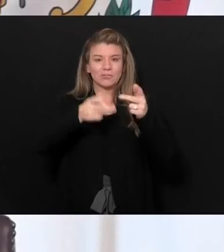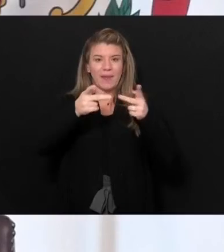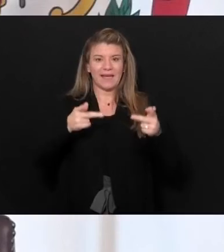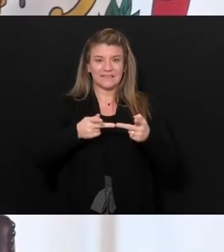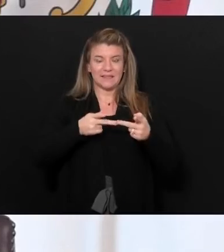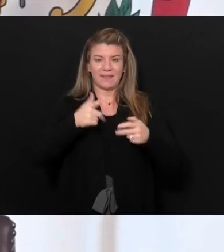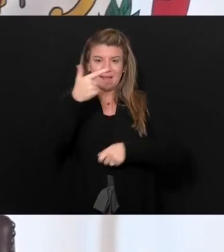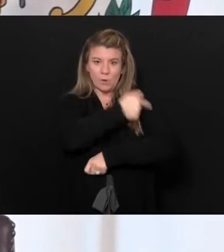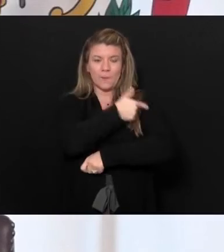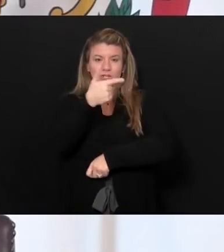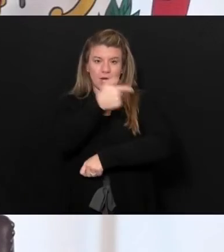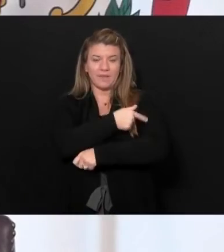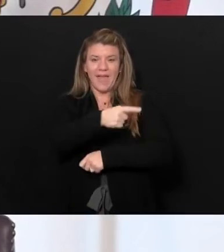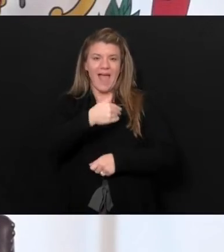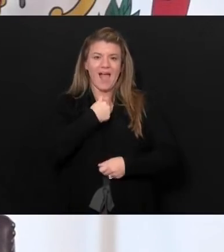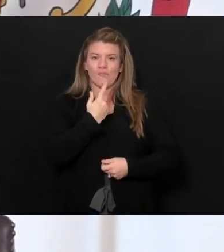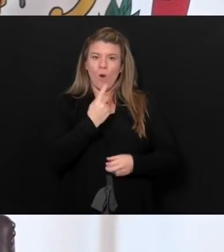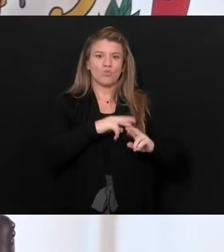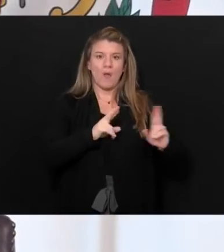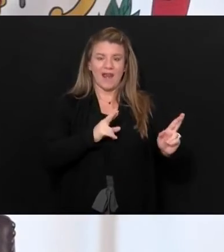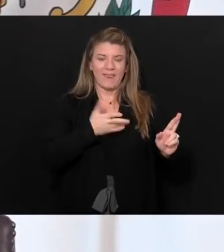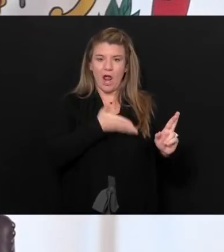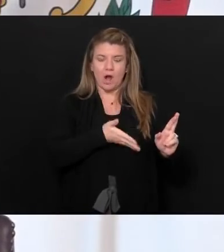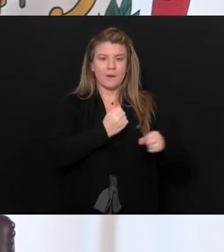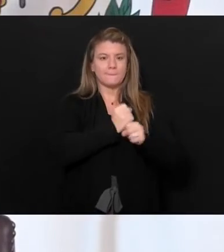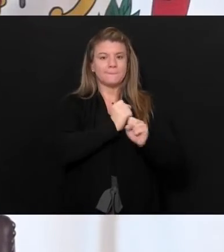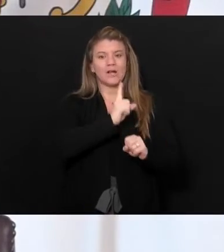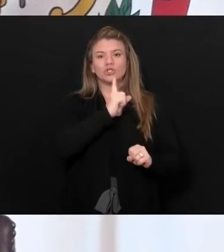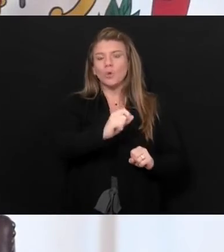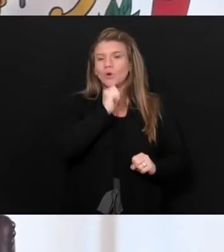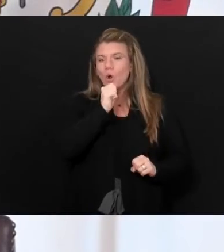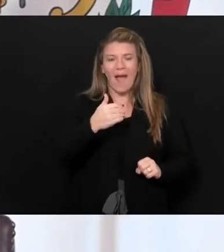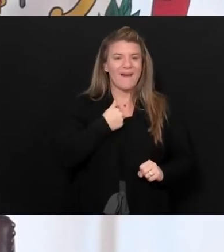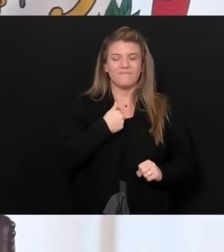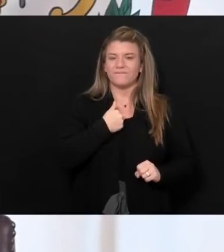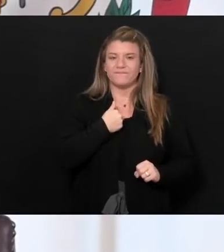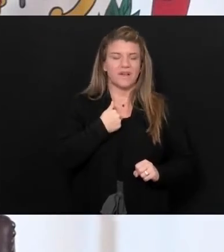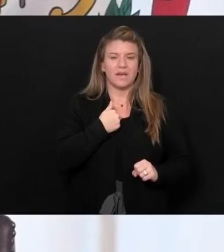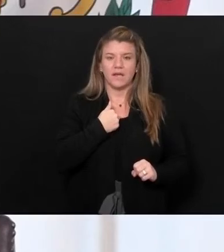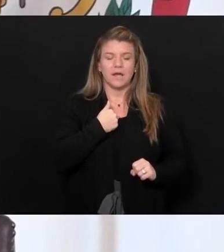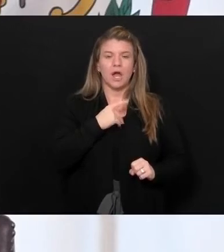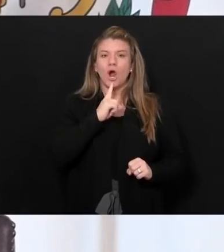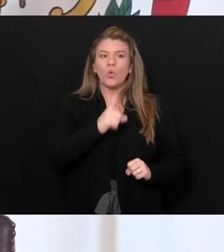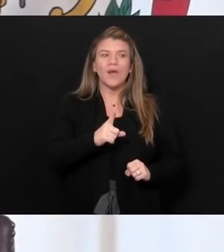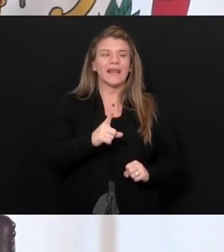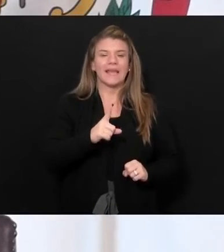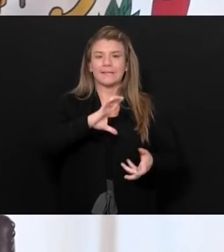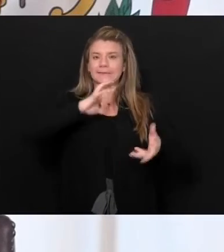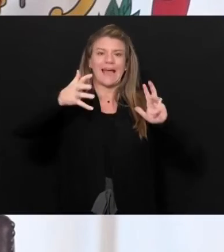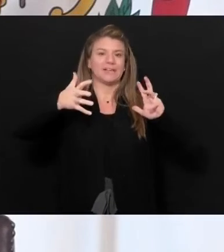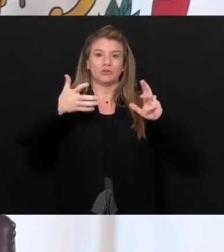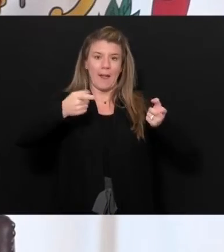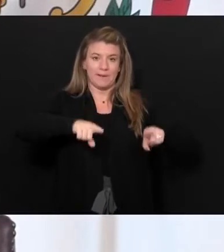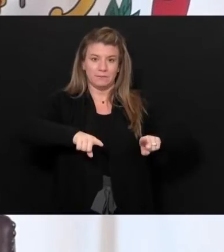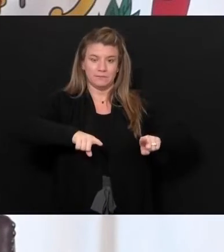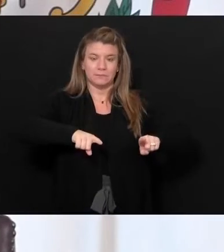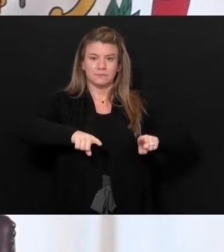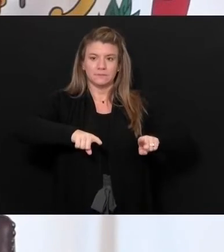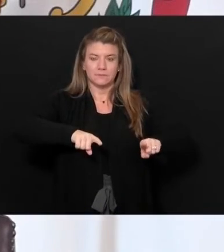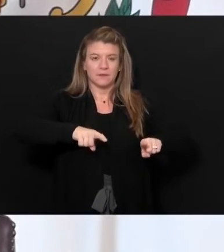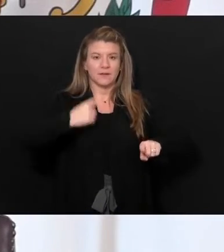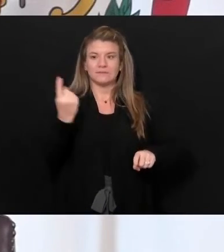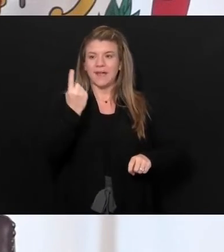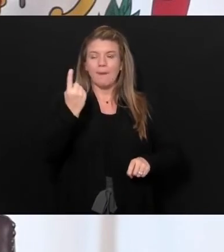distribution sites and everything to make sure that we don't have really a disaster there and get somebody with a